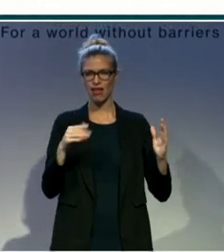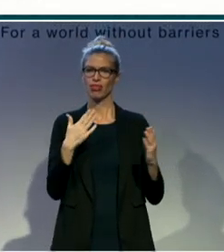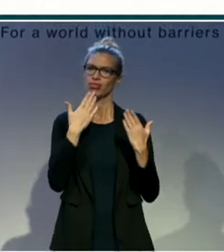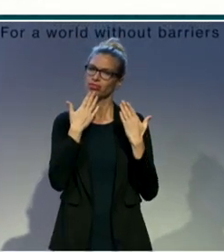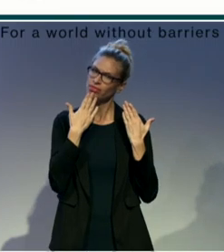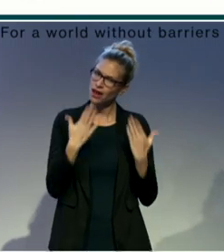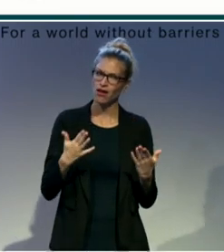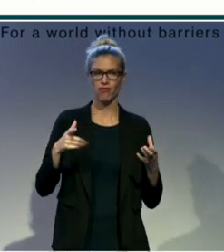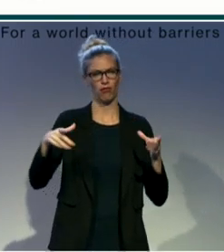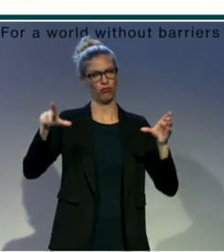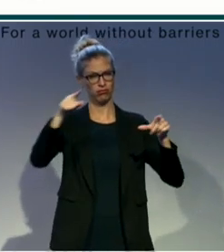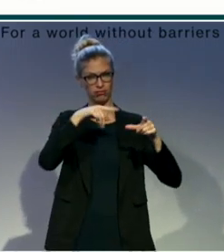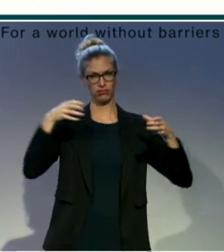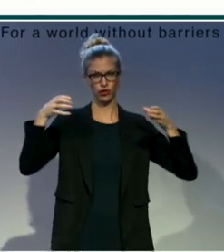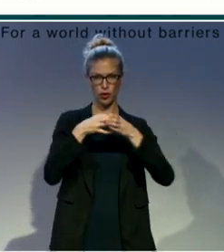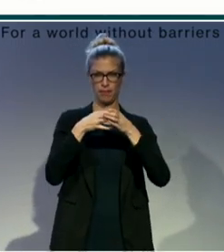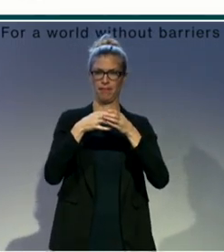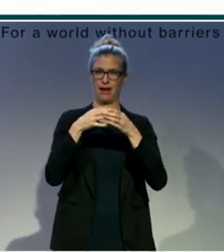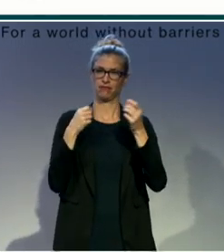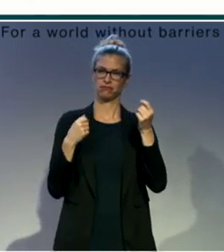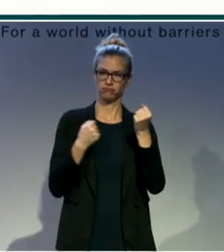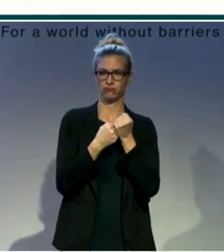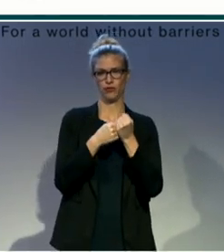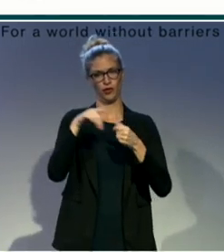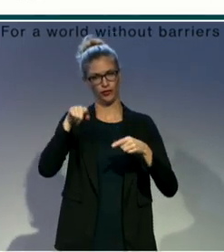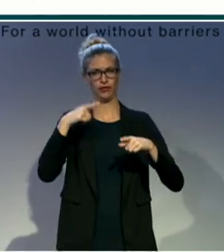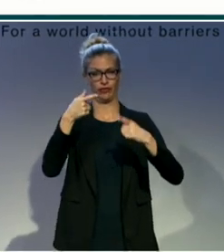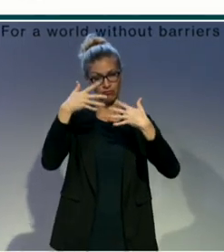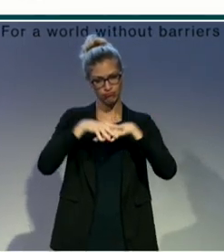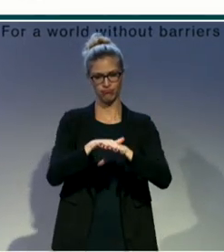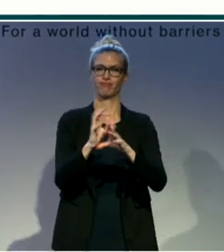to further electoral inclusion in Australia and globally.